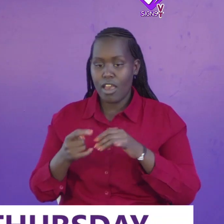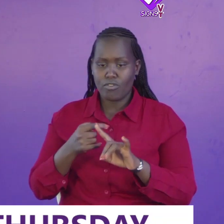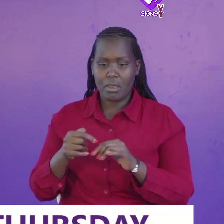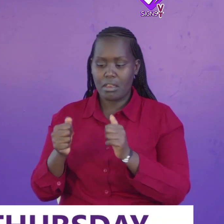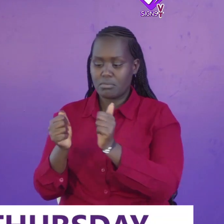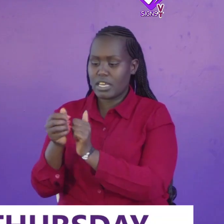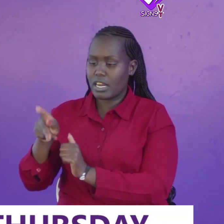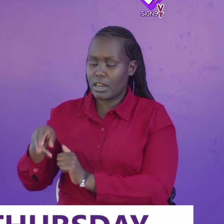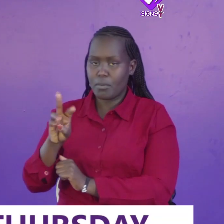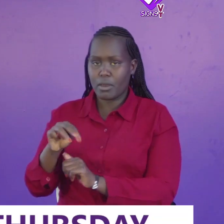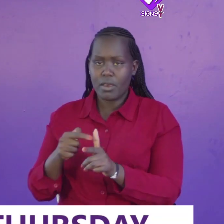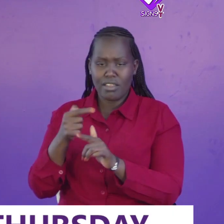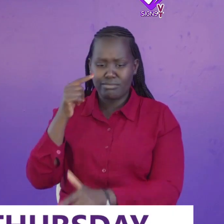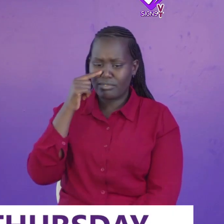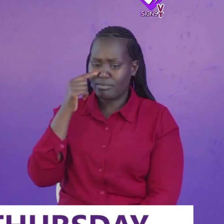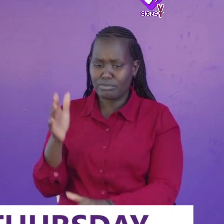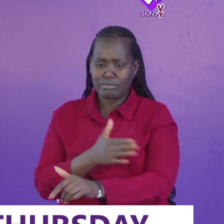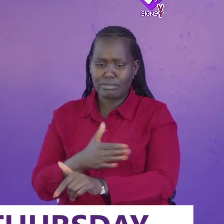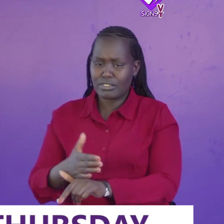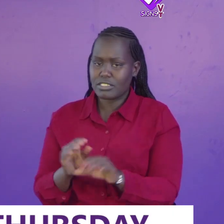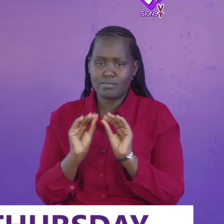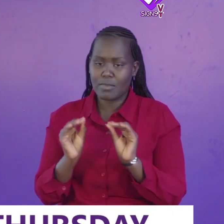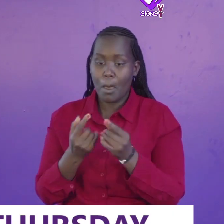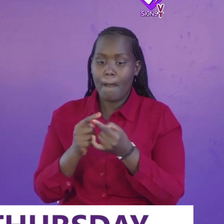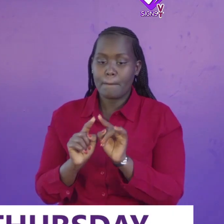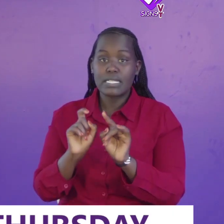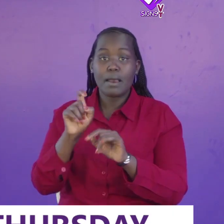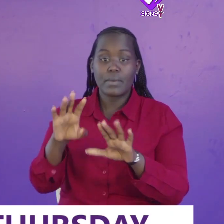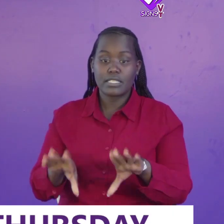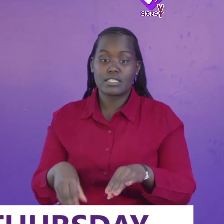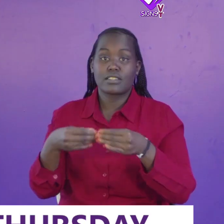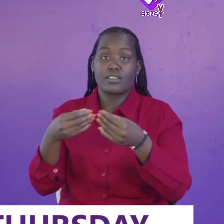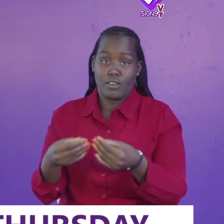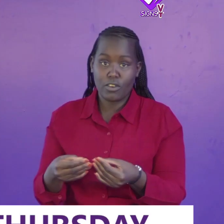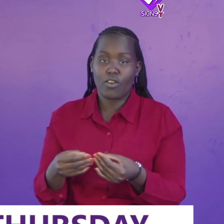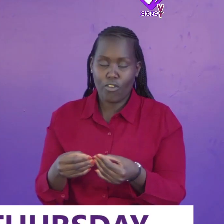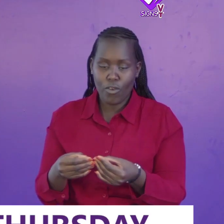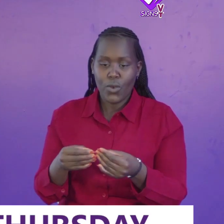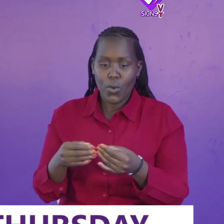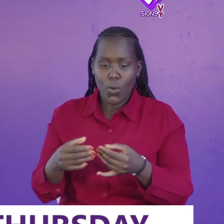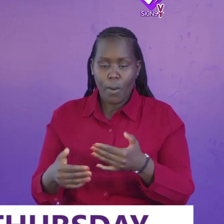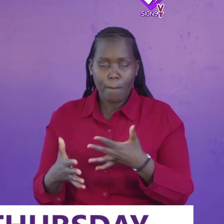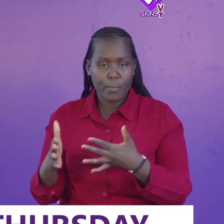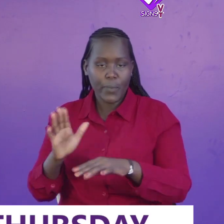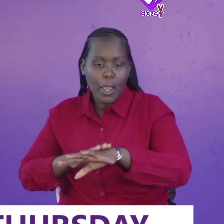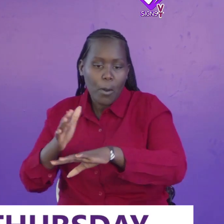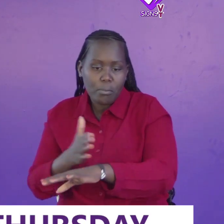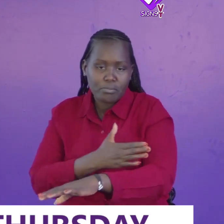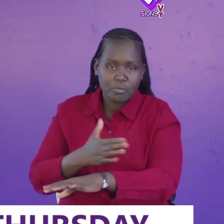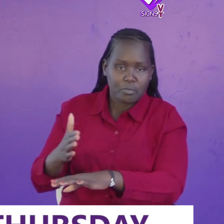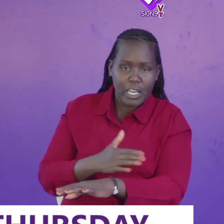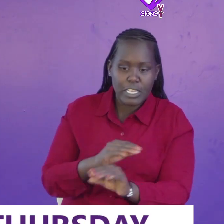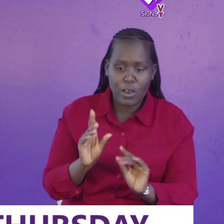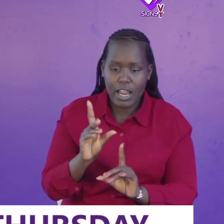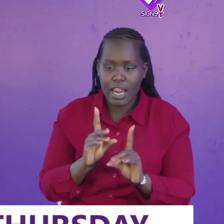talking to you, alafu naanza kukubona ngoma zinabo. Hapana. Lazima nikupatie hype music ile una create some space.